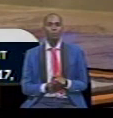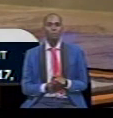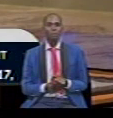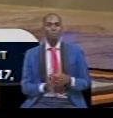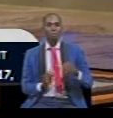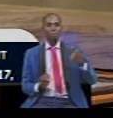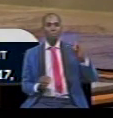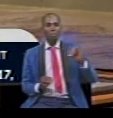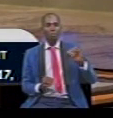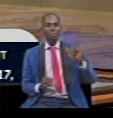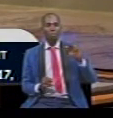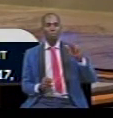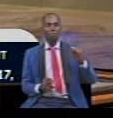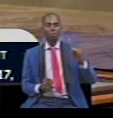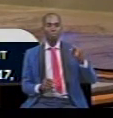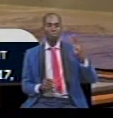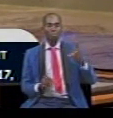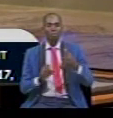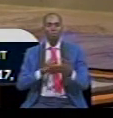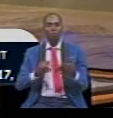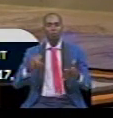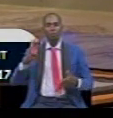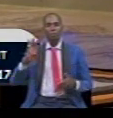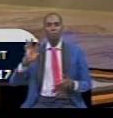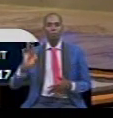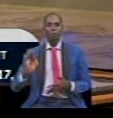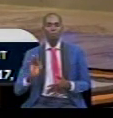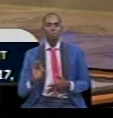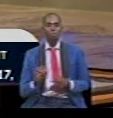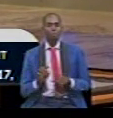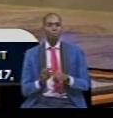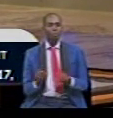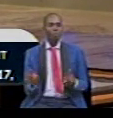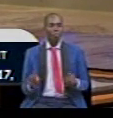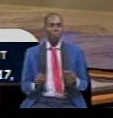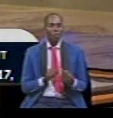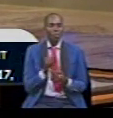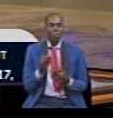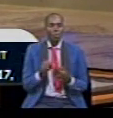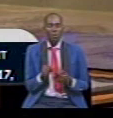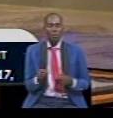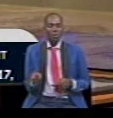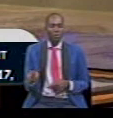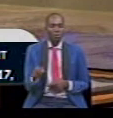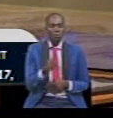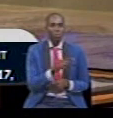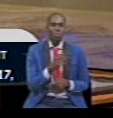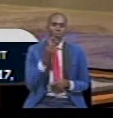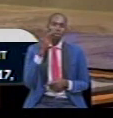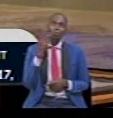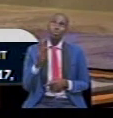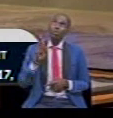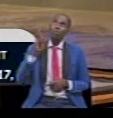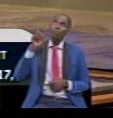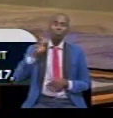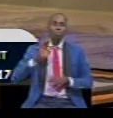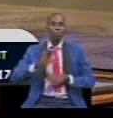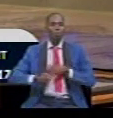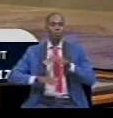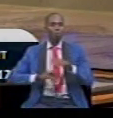49. Mark chapter 6, verse 49. But when they saw him